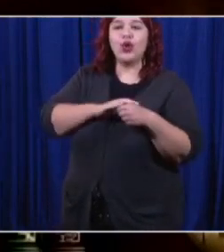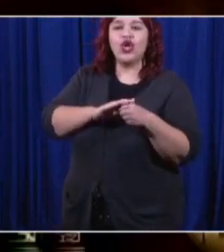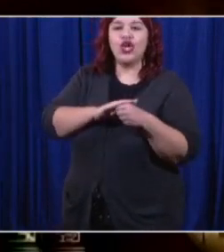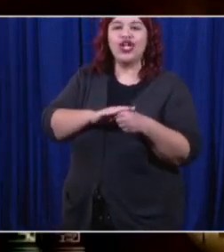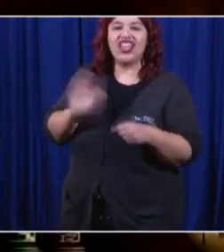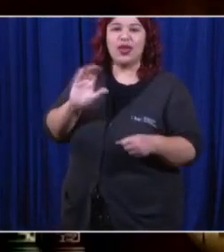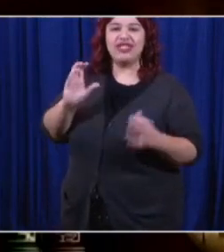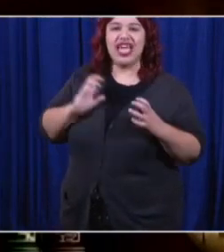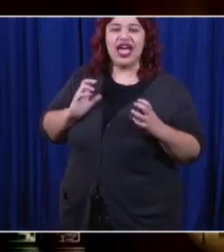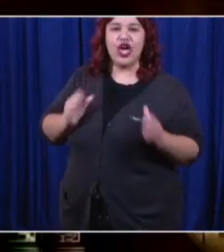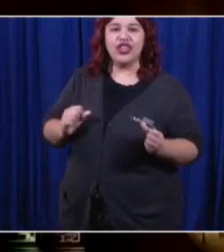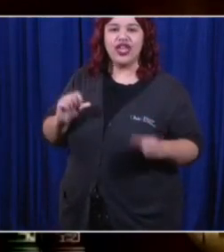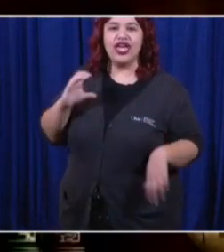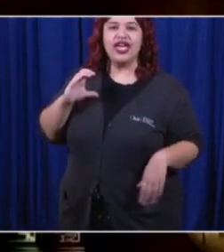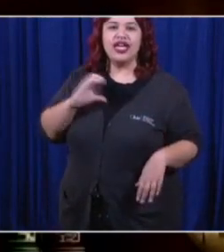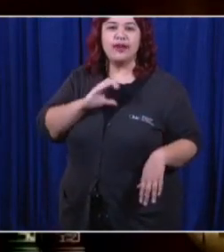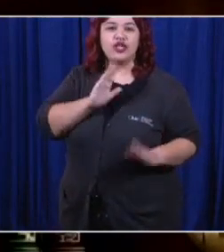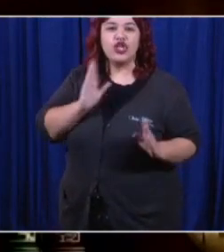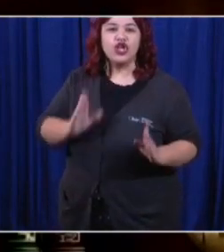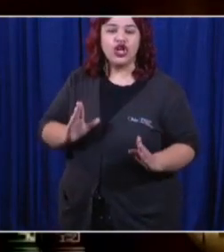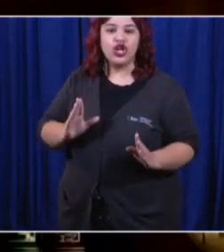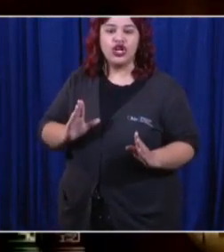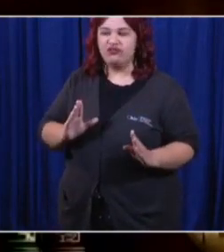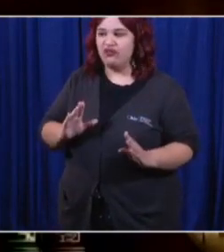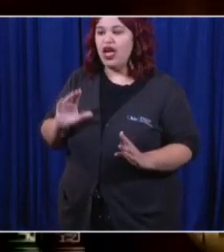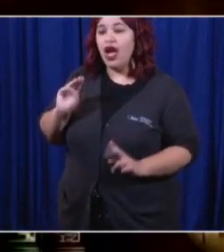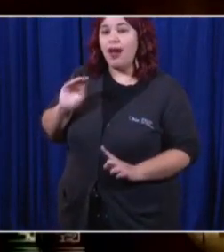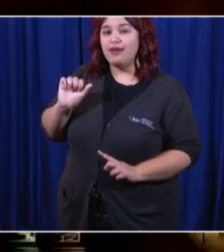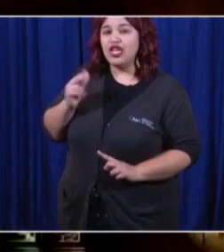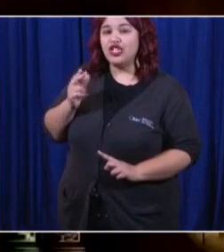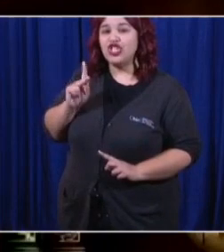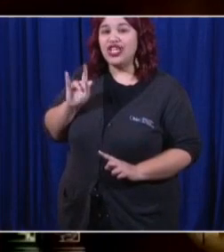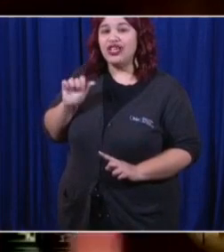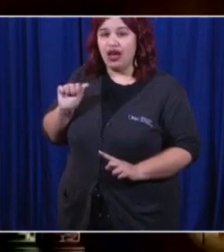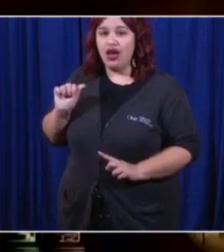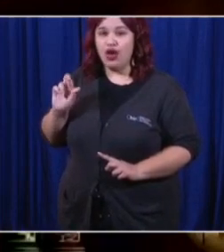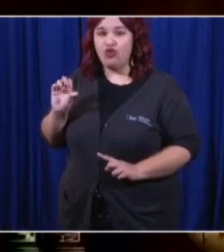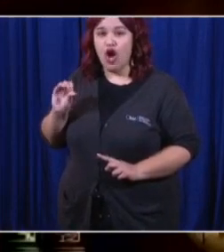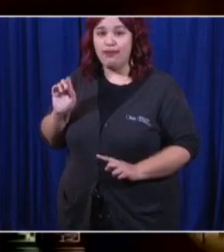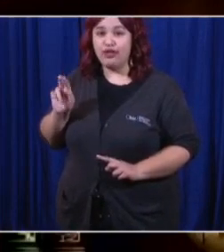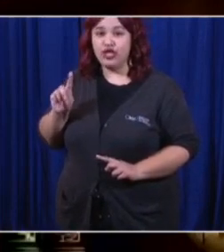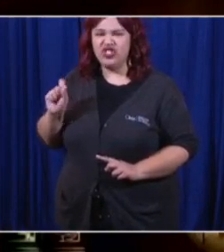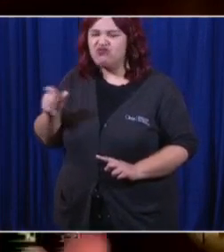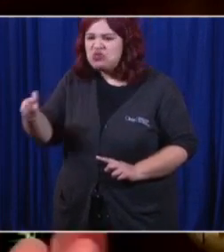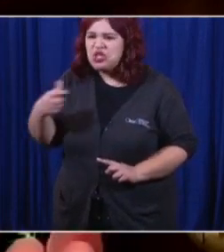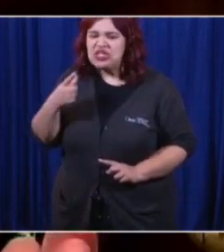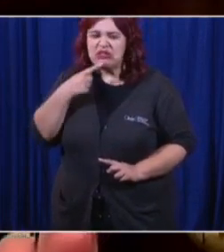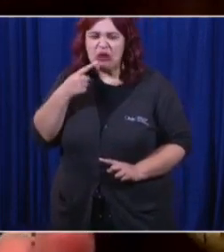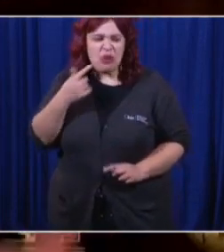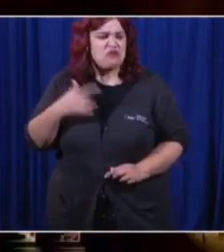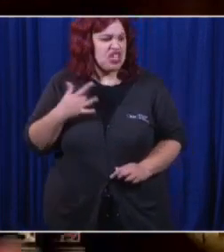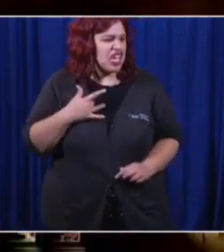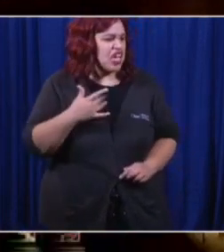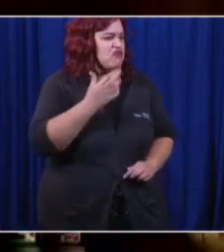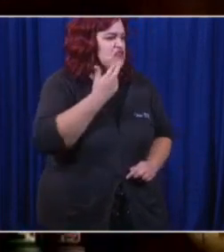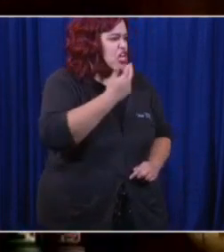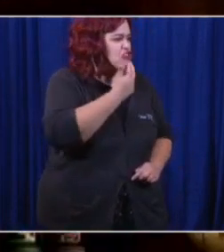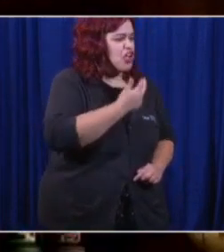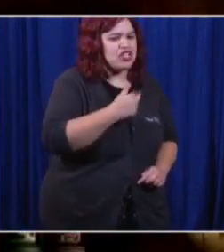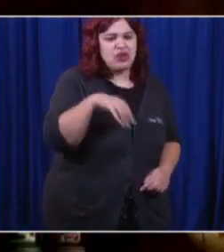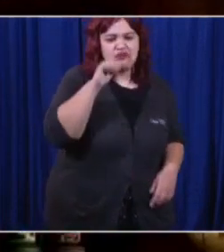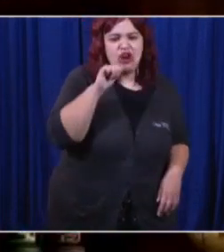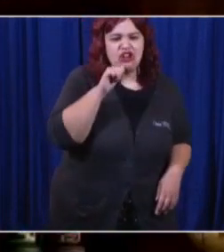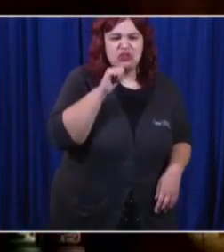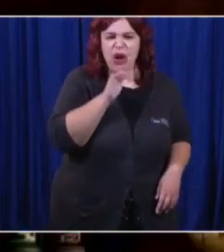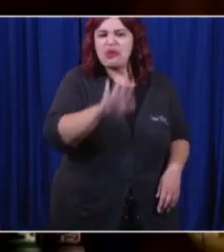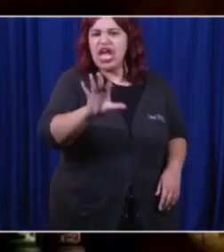Dr. Roberts will share is she thinks 95% of the bars and restaurants are doing this right in terms of cutting off service late in the evening,